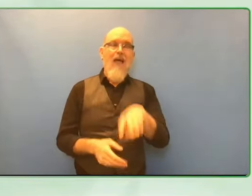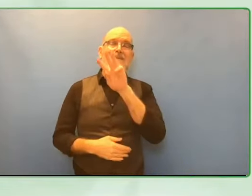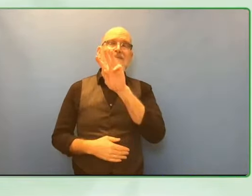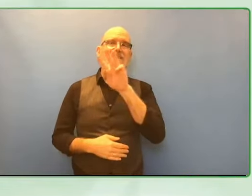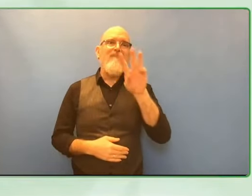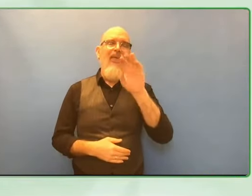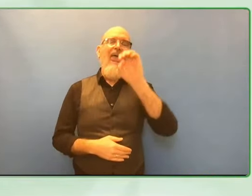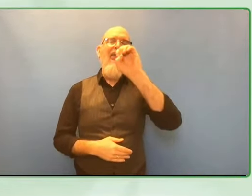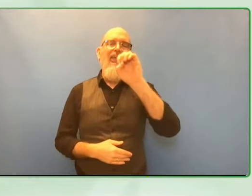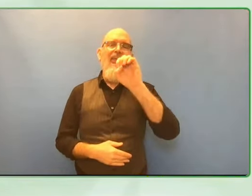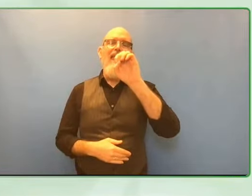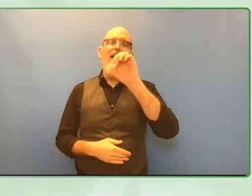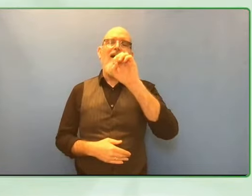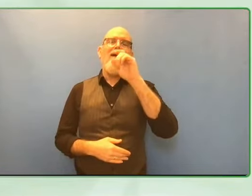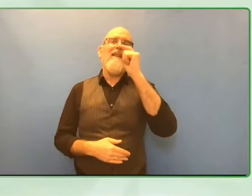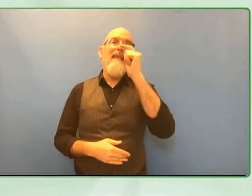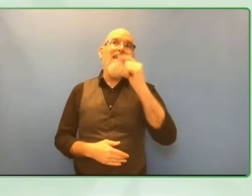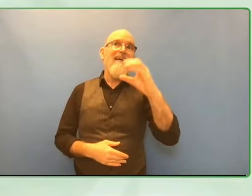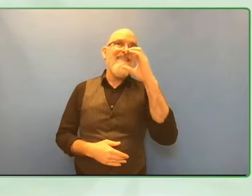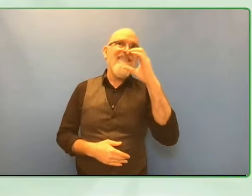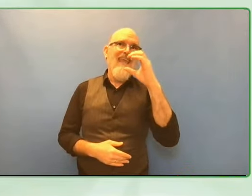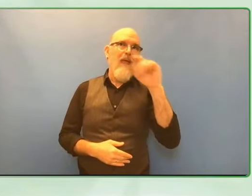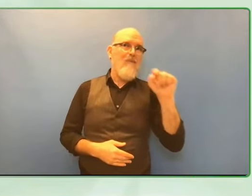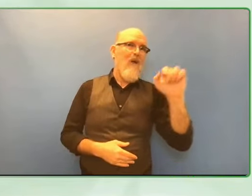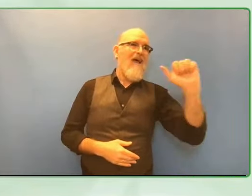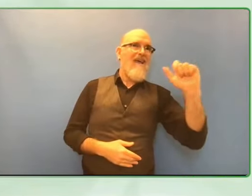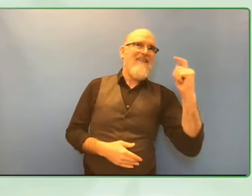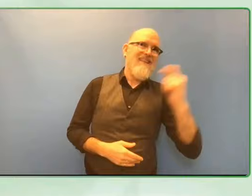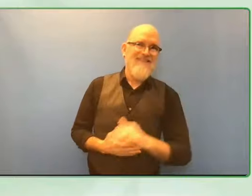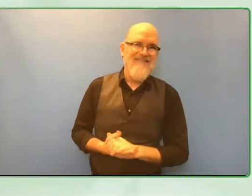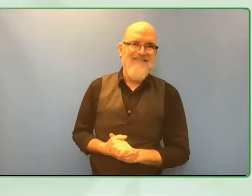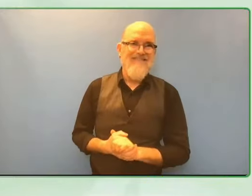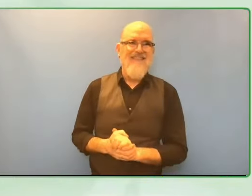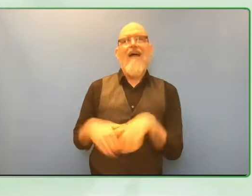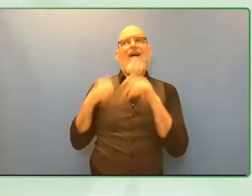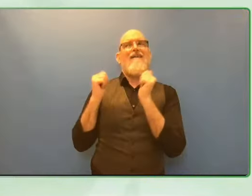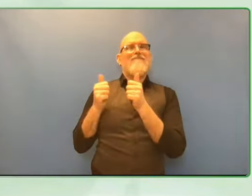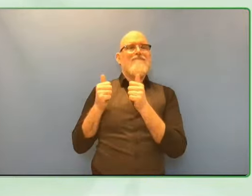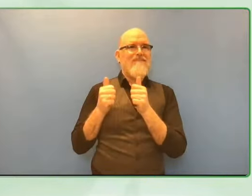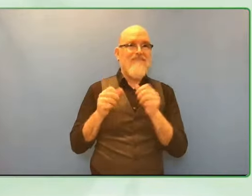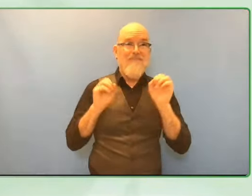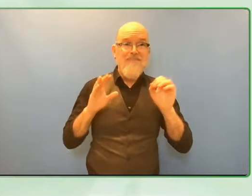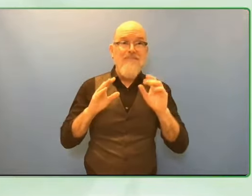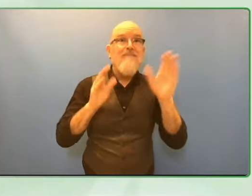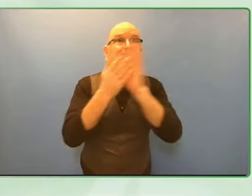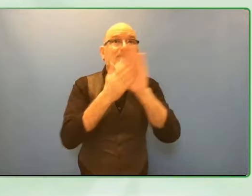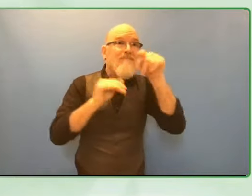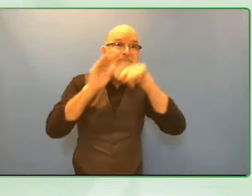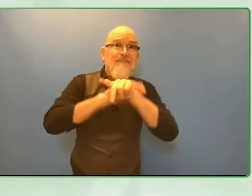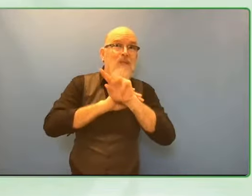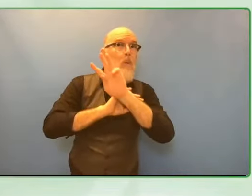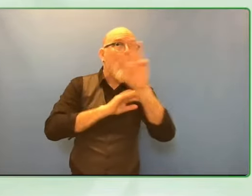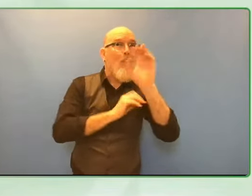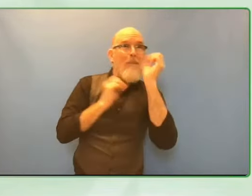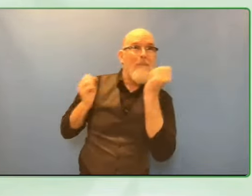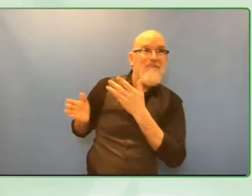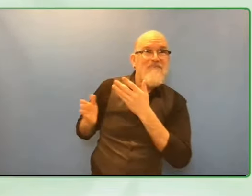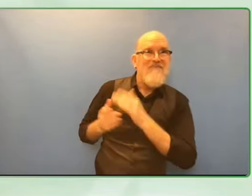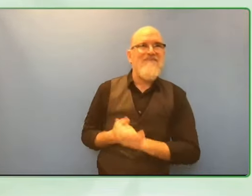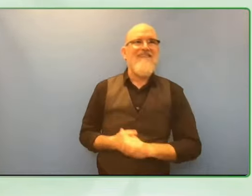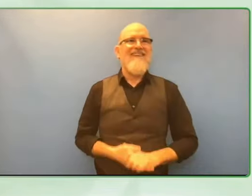Yes, exactly. There you go. Yeah. I would recommend you to go and have a look at the website. Valerie, thank